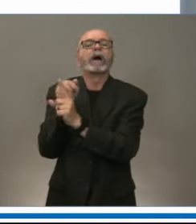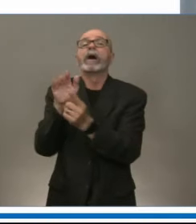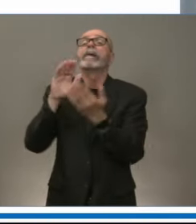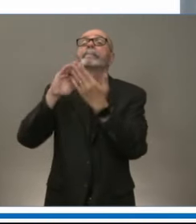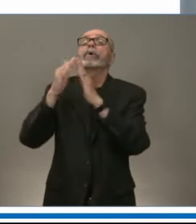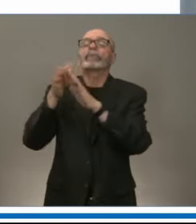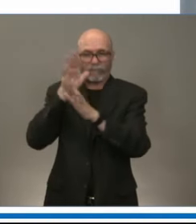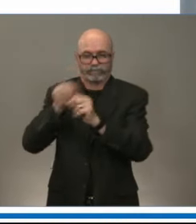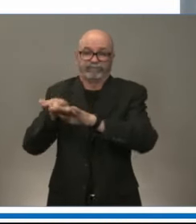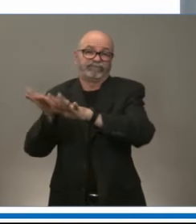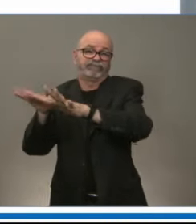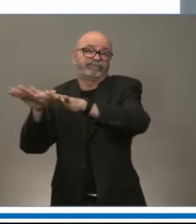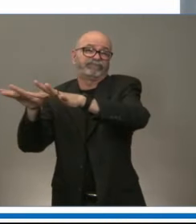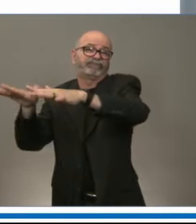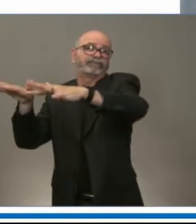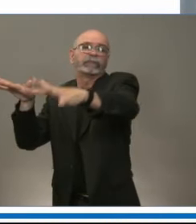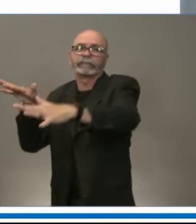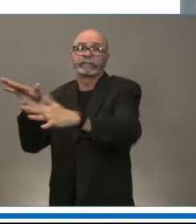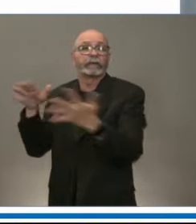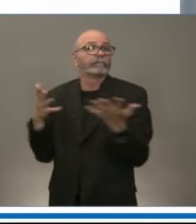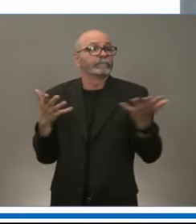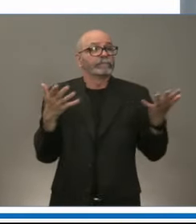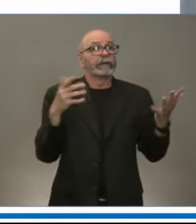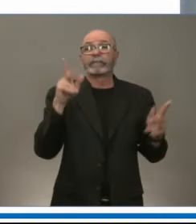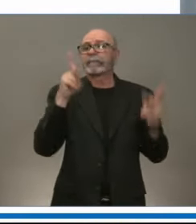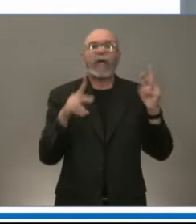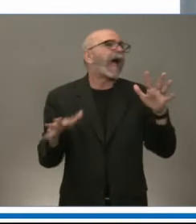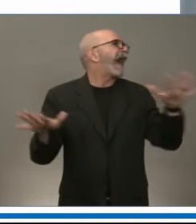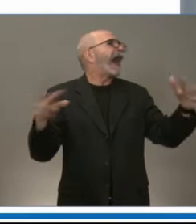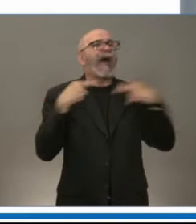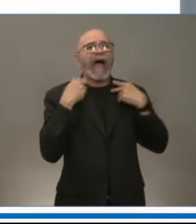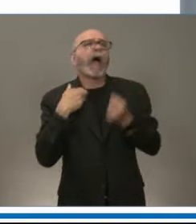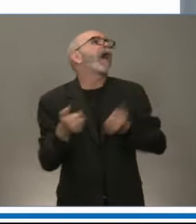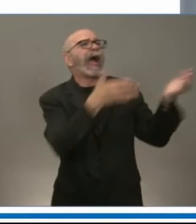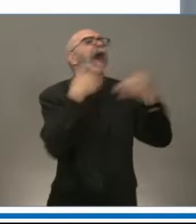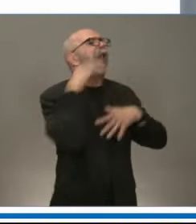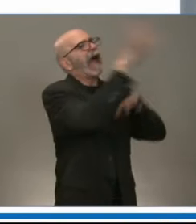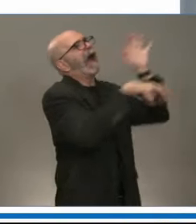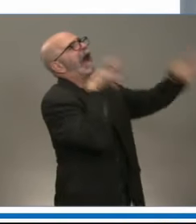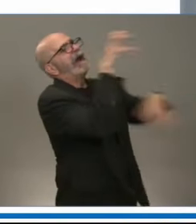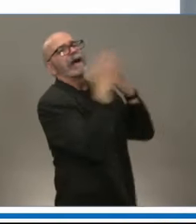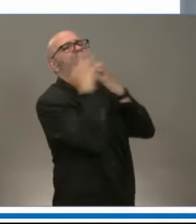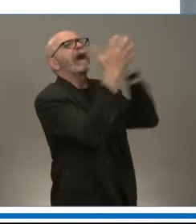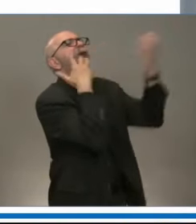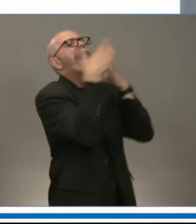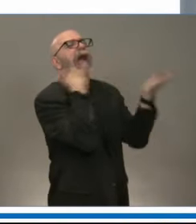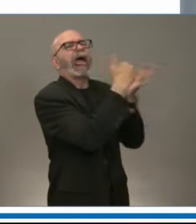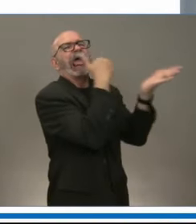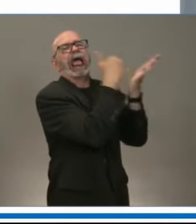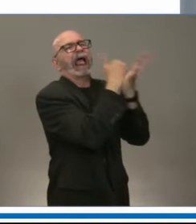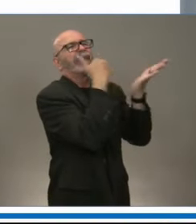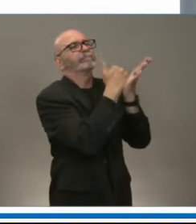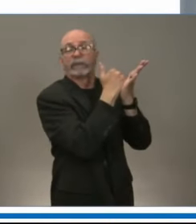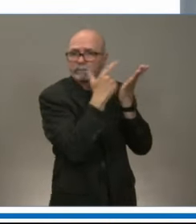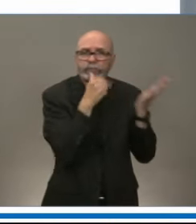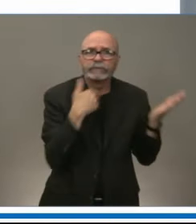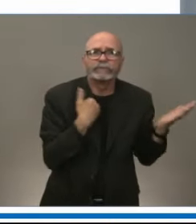And then everyone is putting pressure on the public health to solve it, our healthcare system to deal with it, and